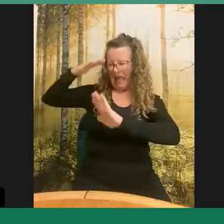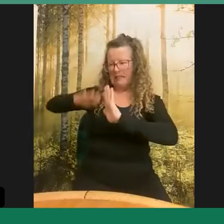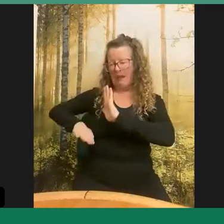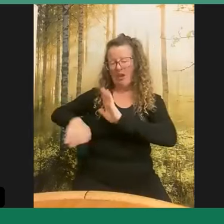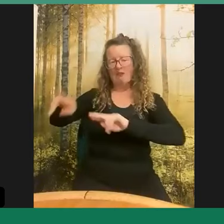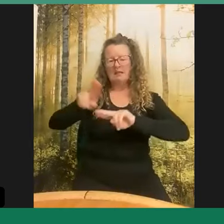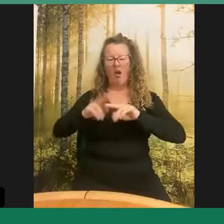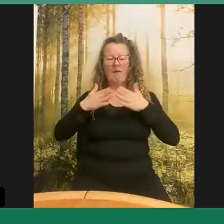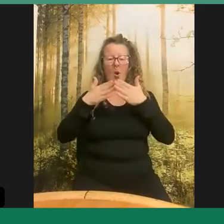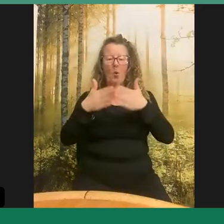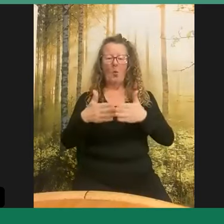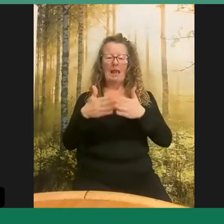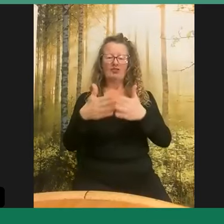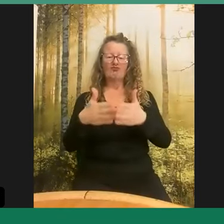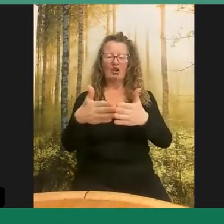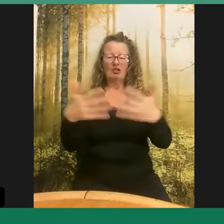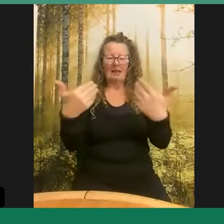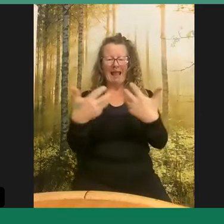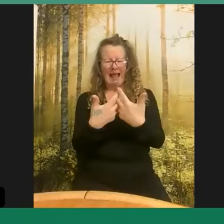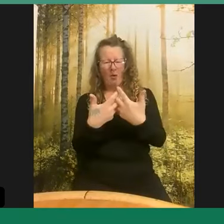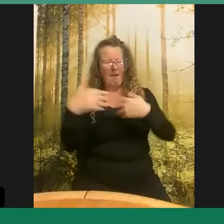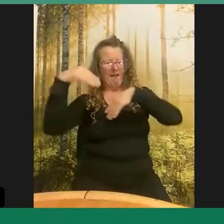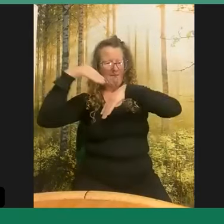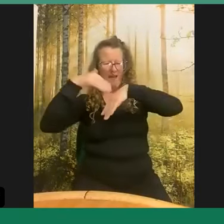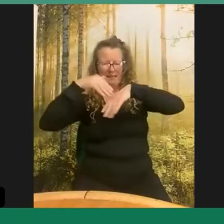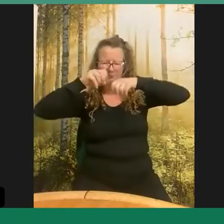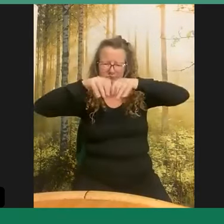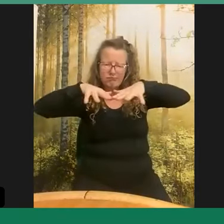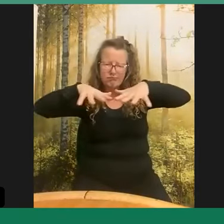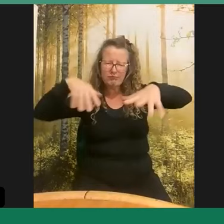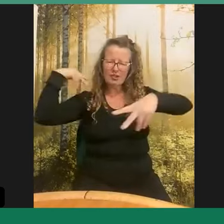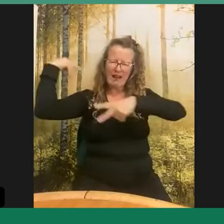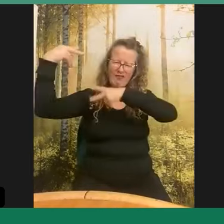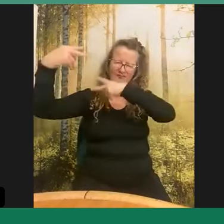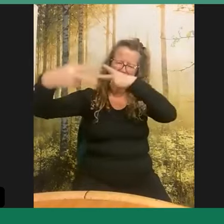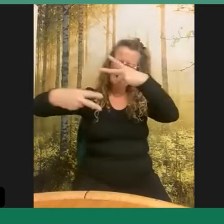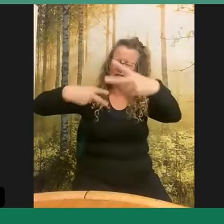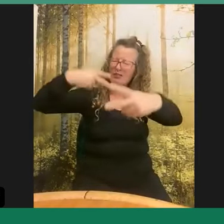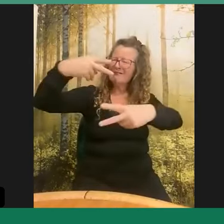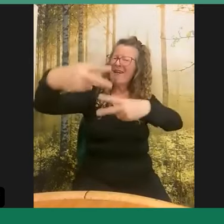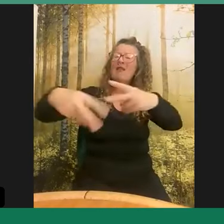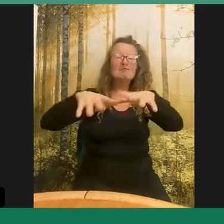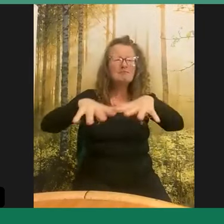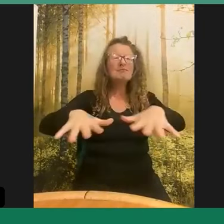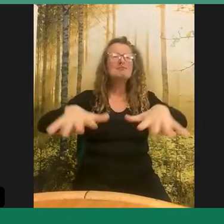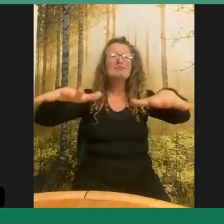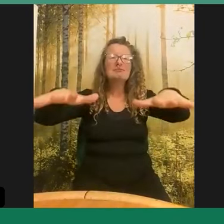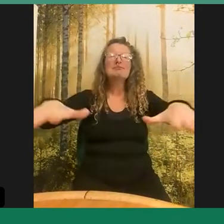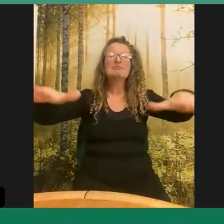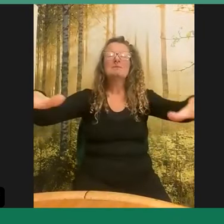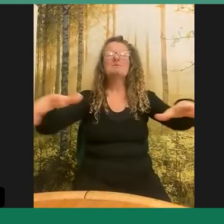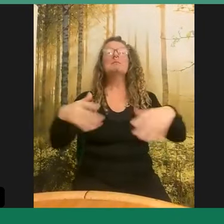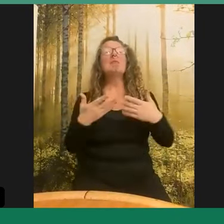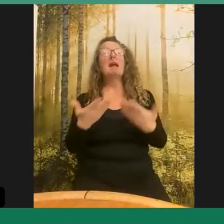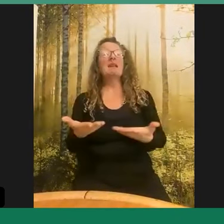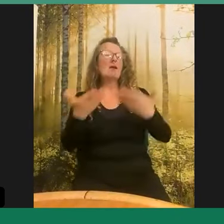further impacted generations and generations. So I'm going to hand over to Sonia E. Barrett to talk about Rashmi and kind of